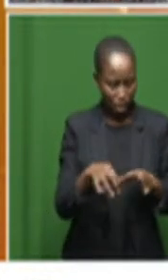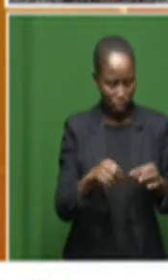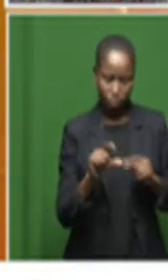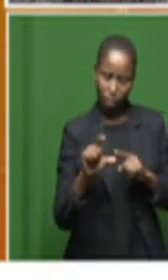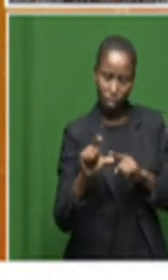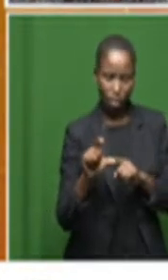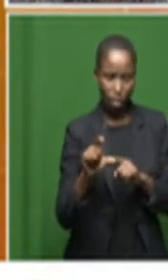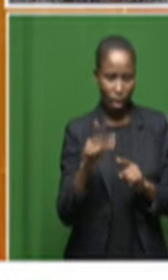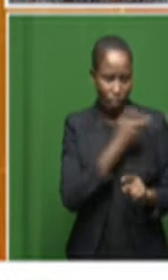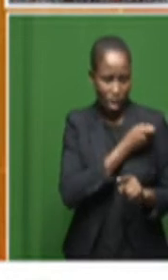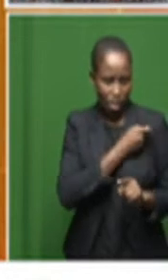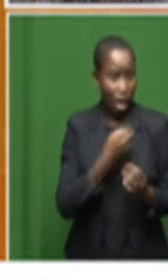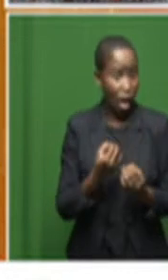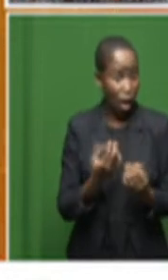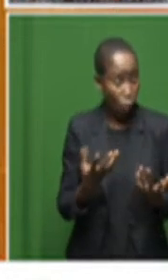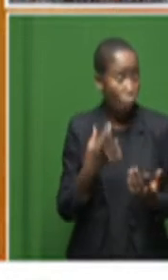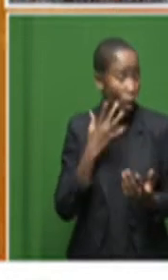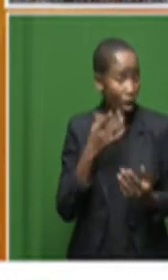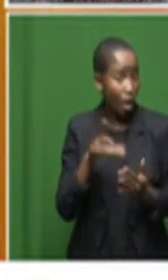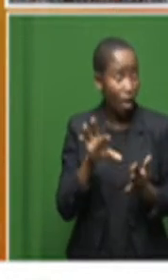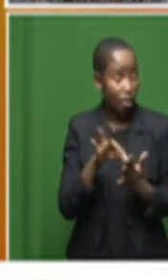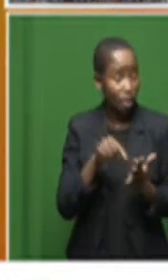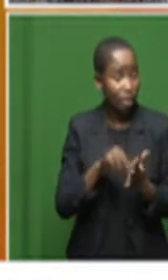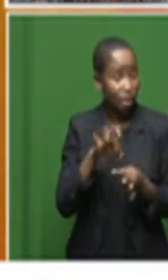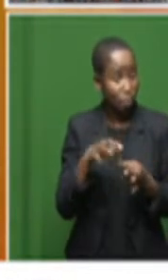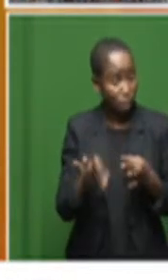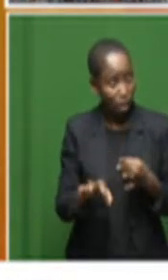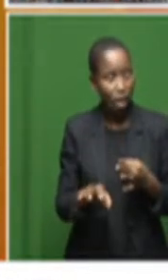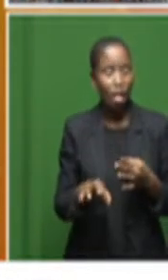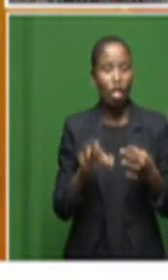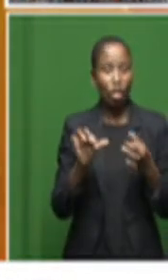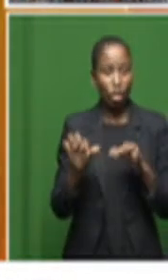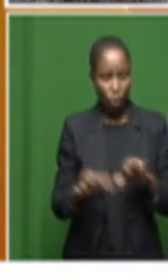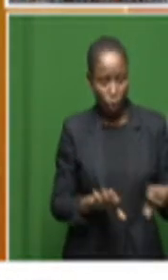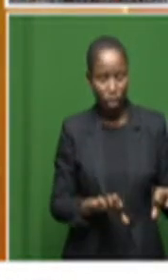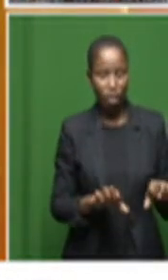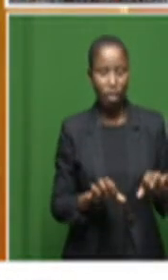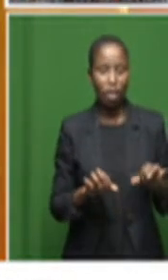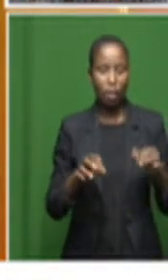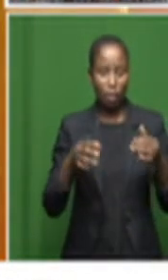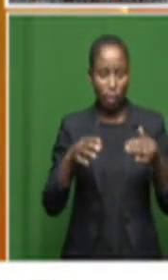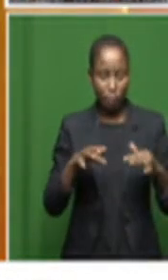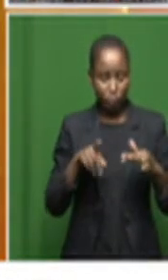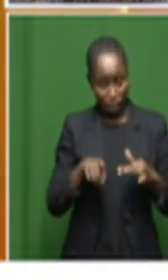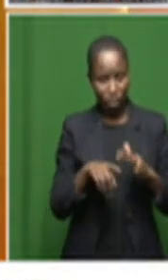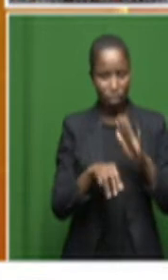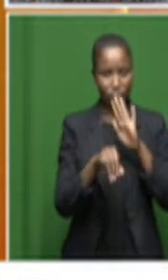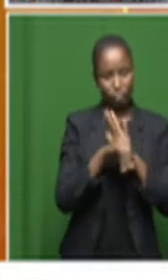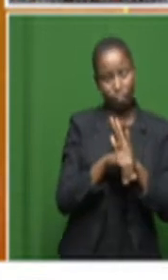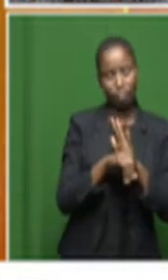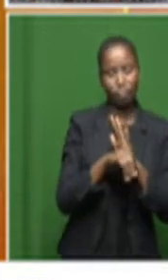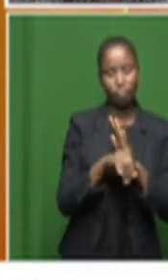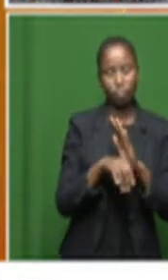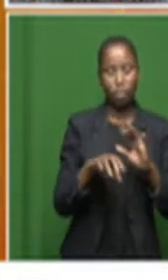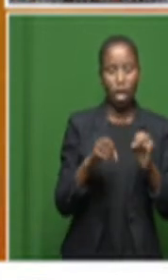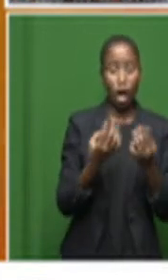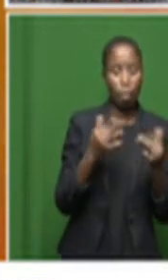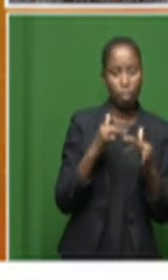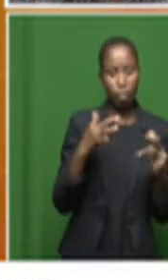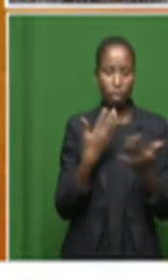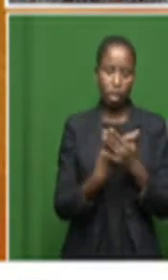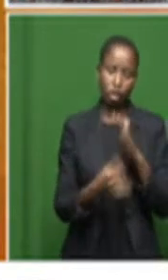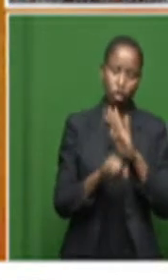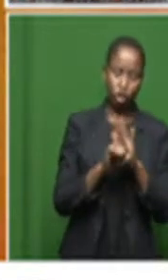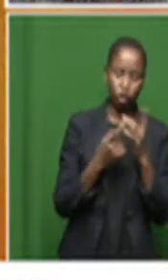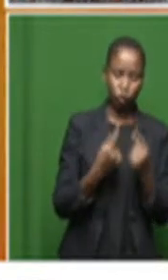our stock, and also and that then determine how many people we can do and over